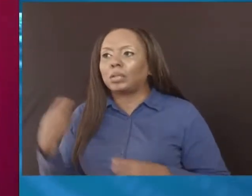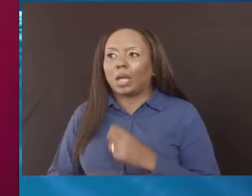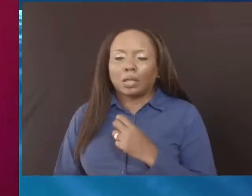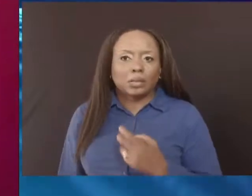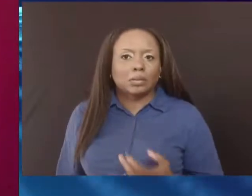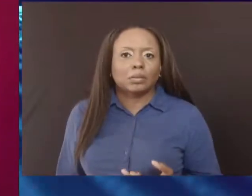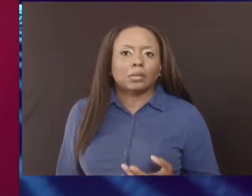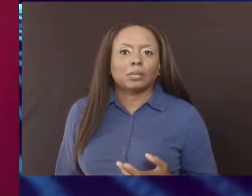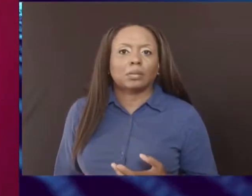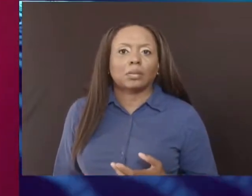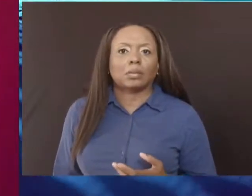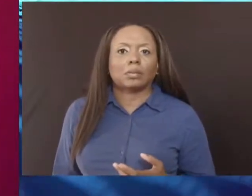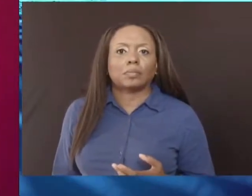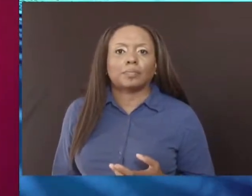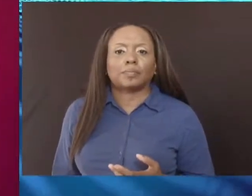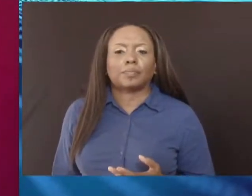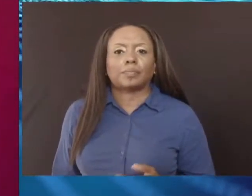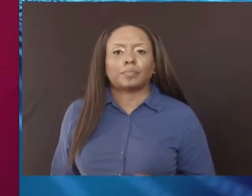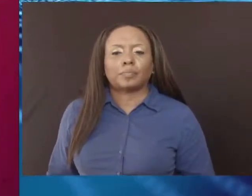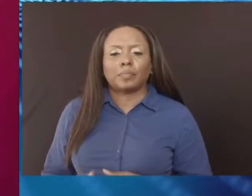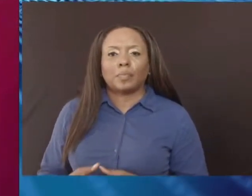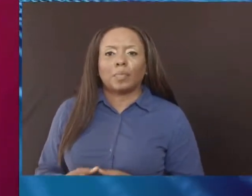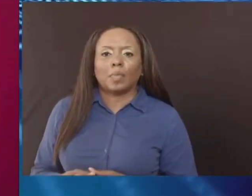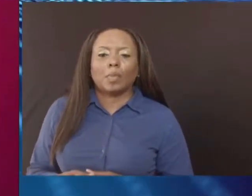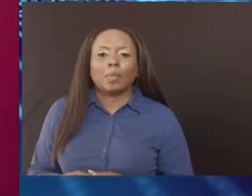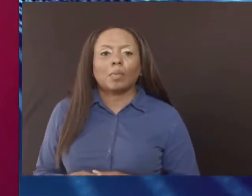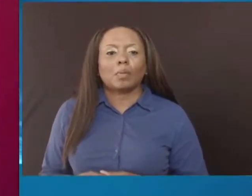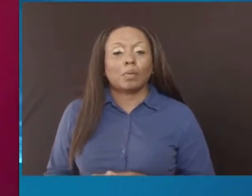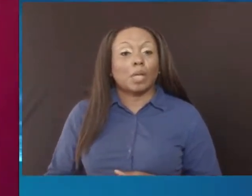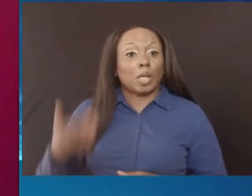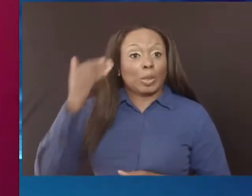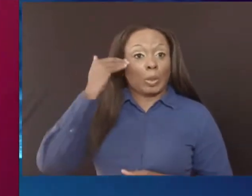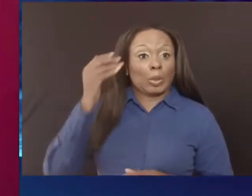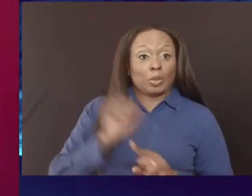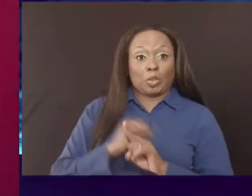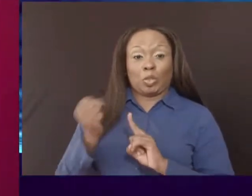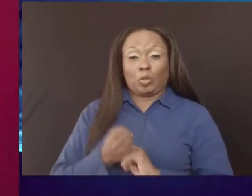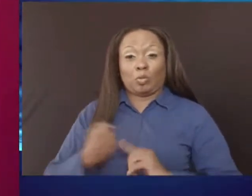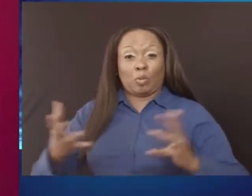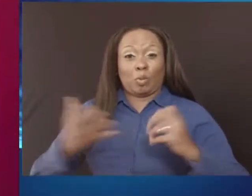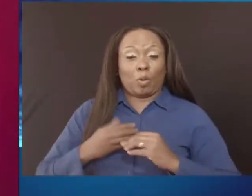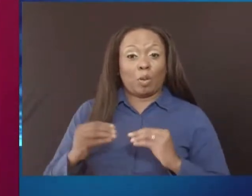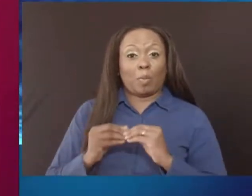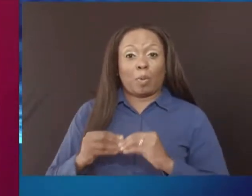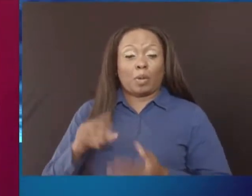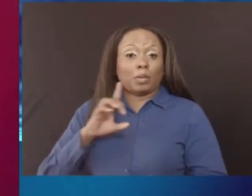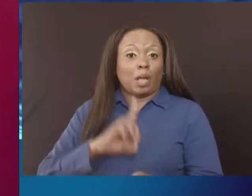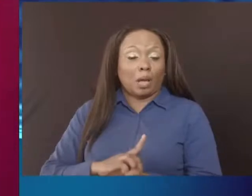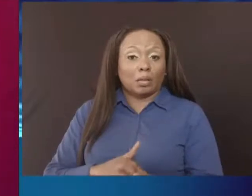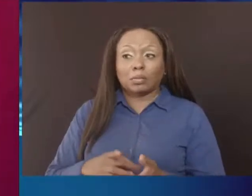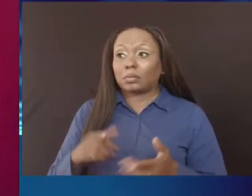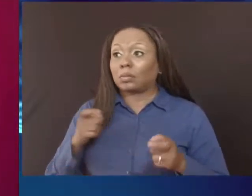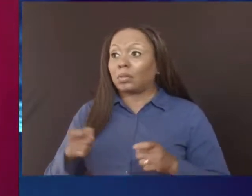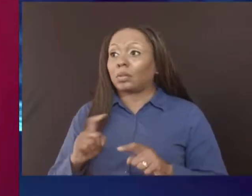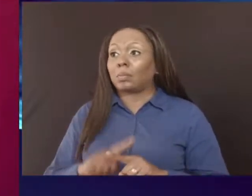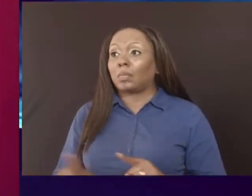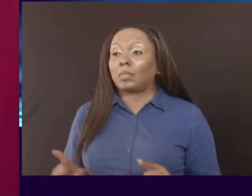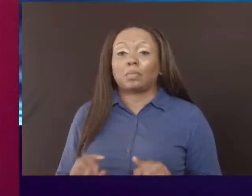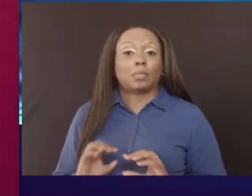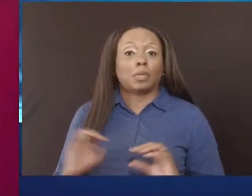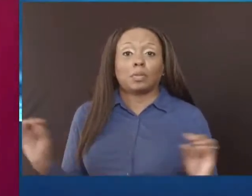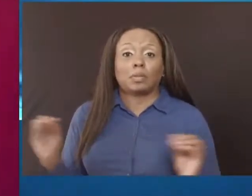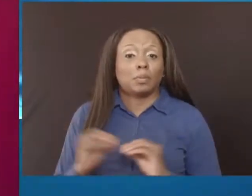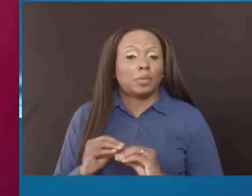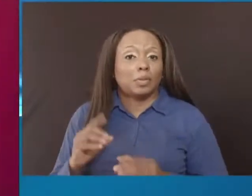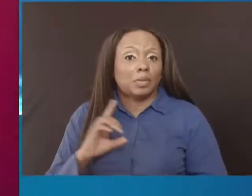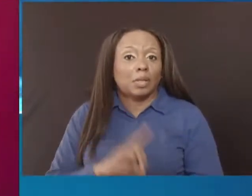So even in a situation where we need more doctors to manage, there's simply no more doctors out there